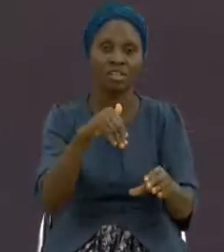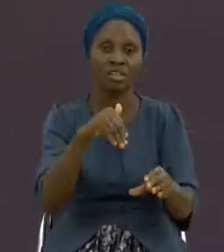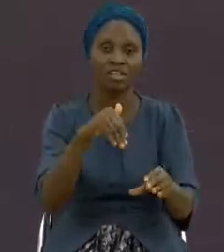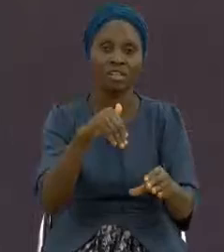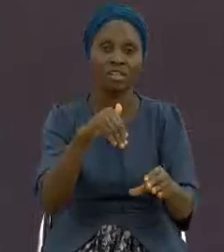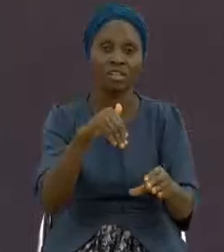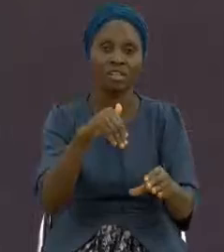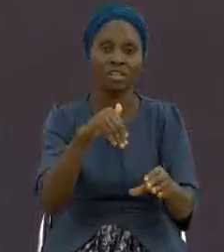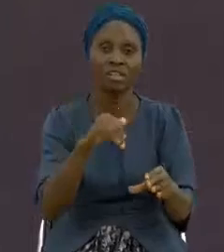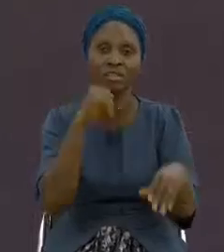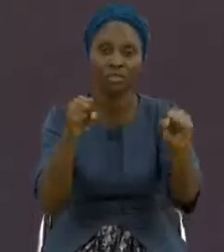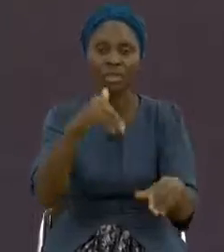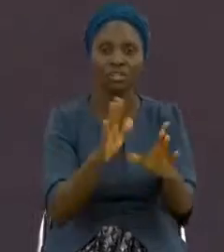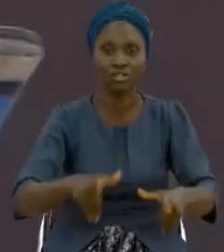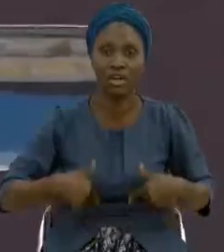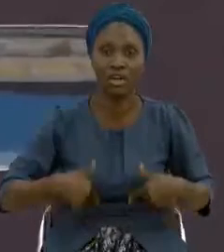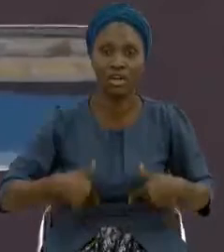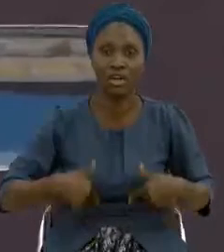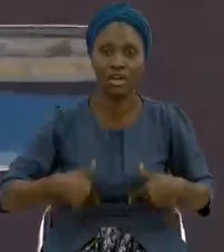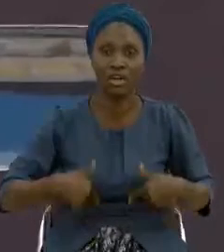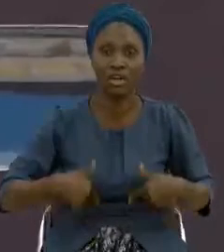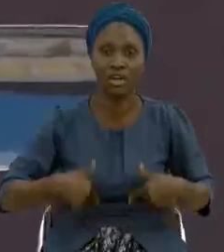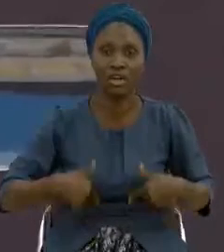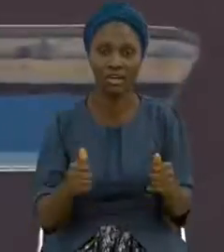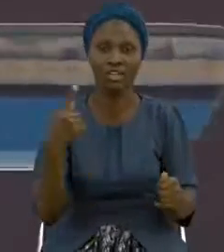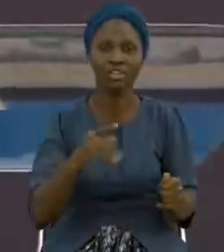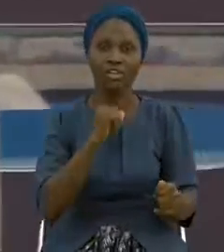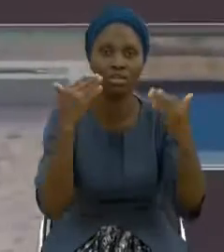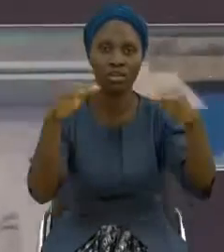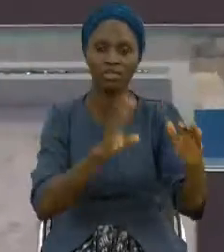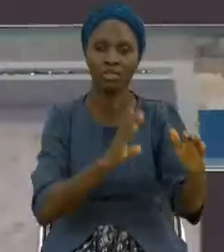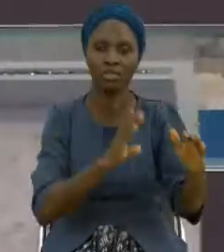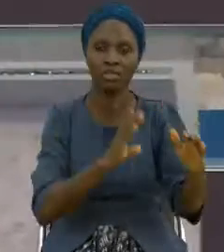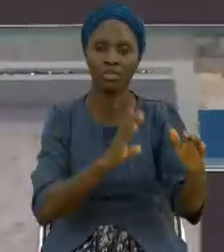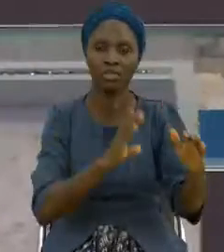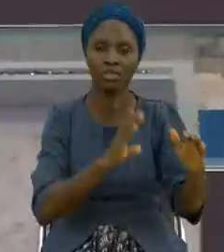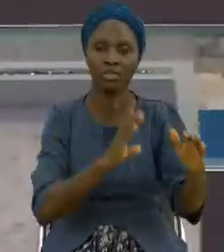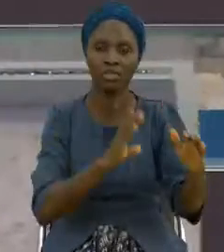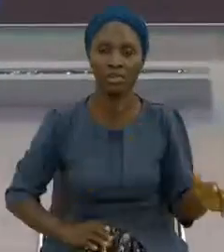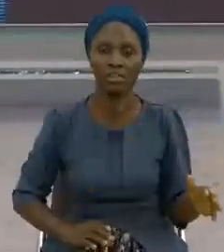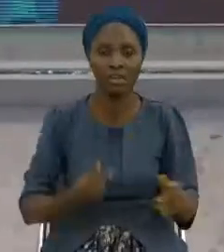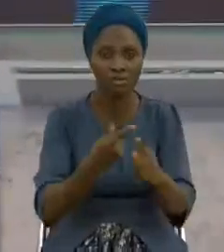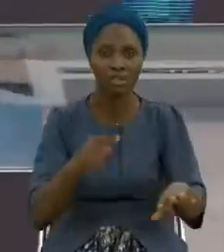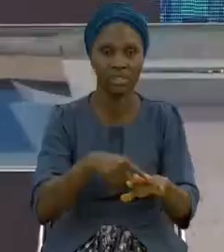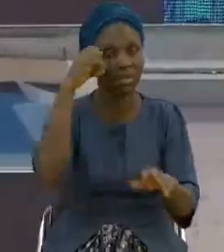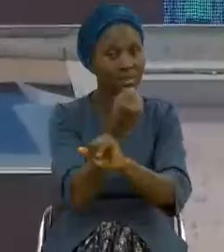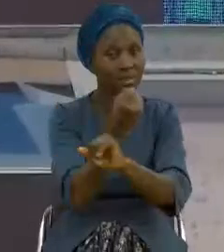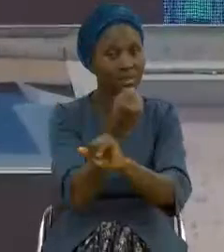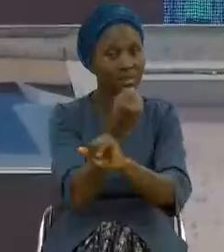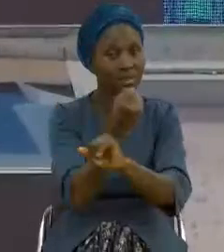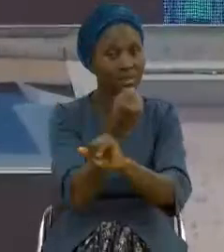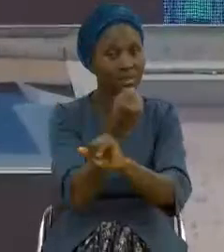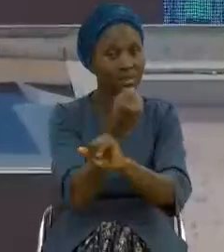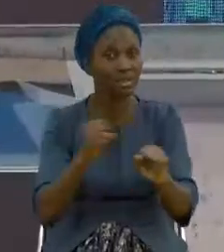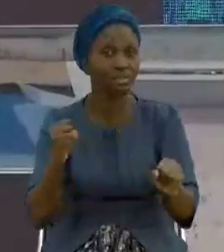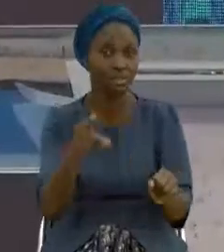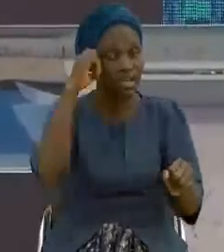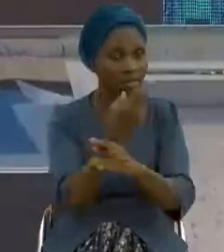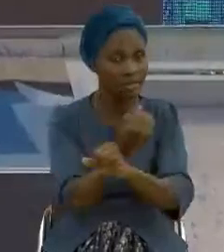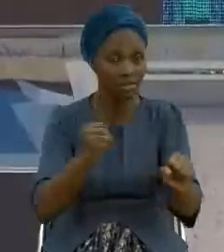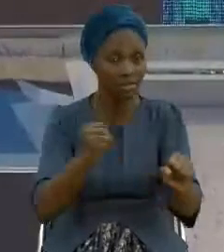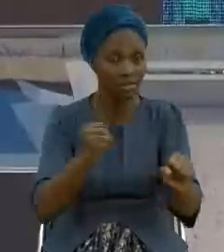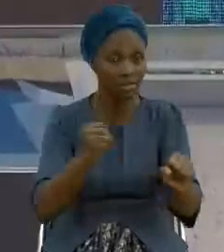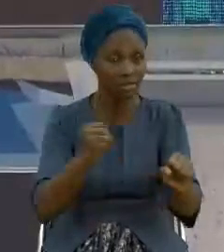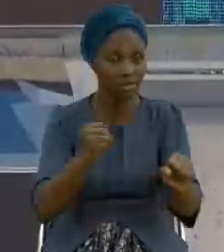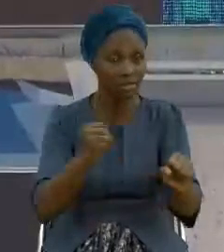the time he saves you, he redeems you, he adopts you into the family of God, and